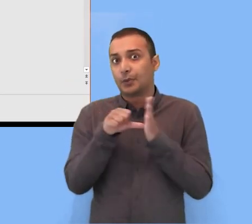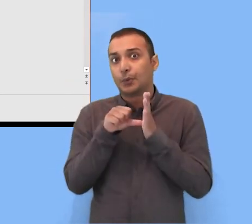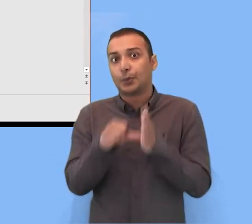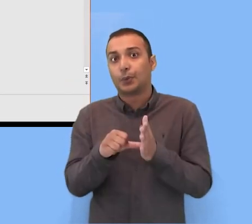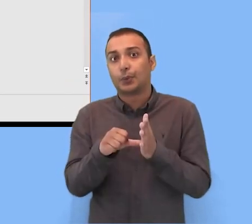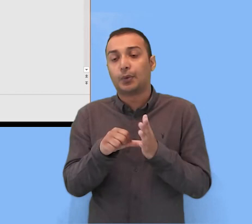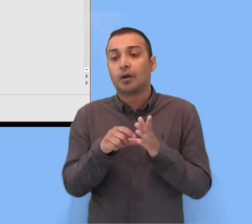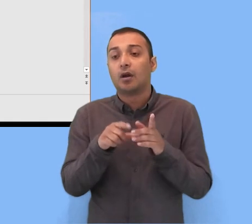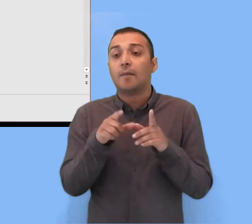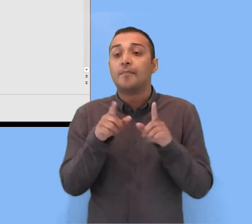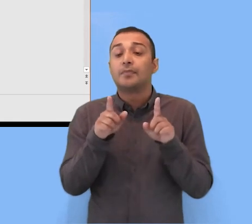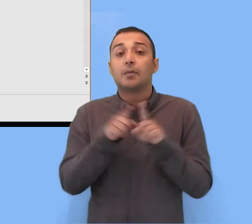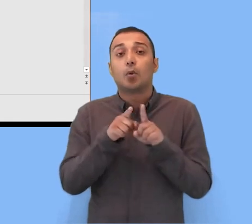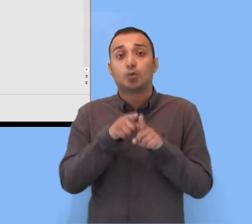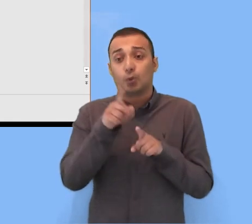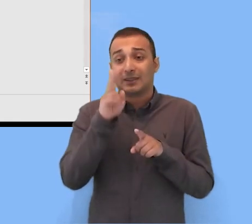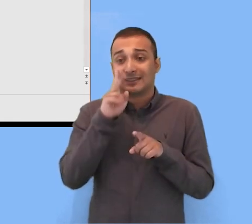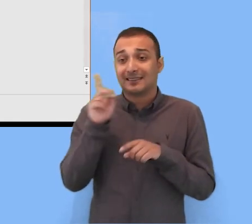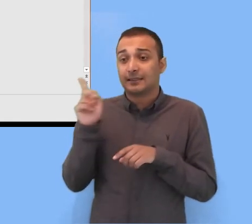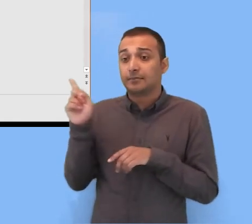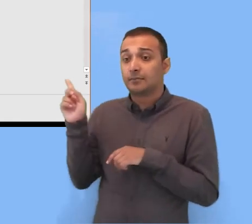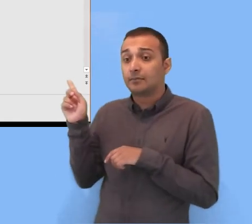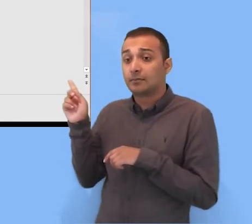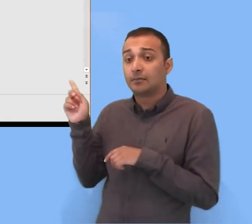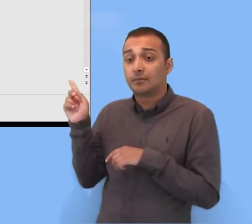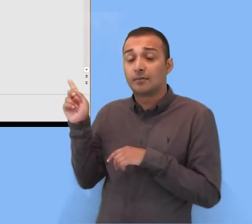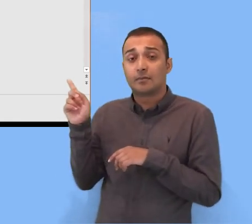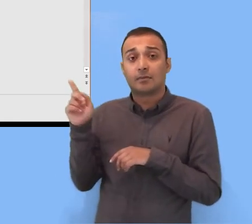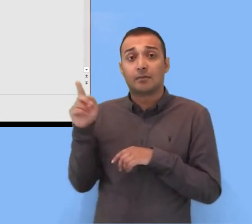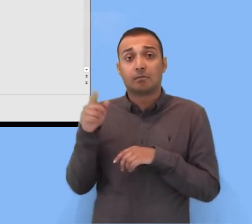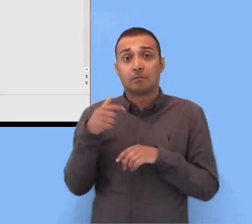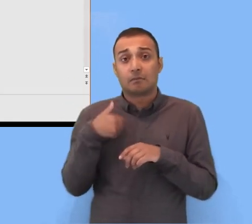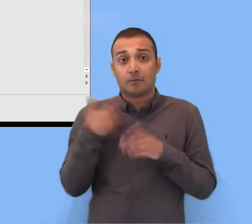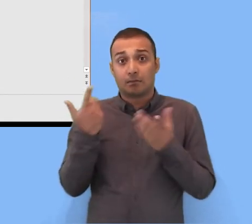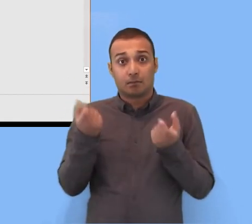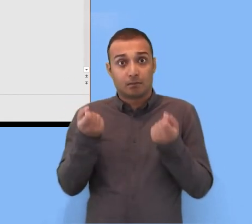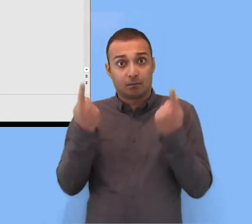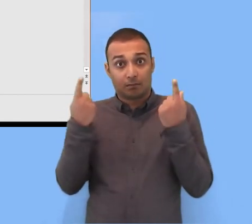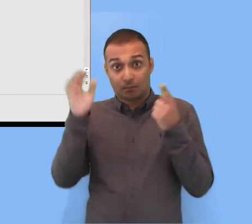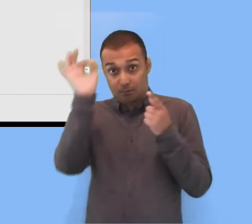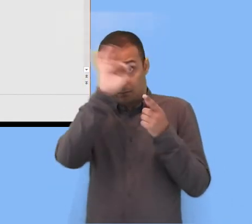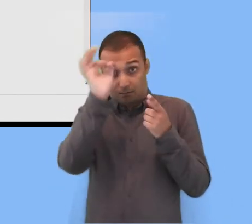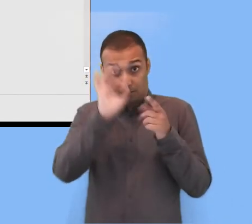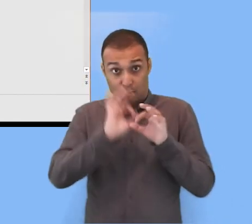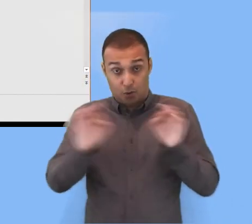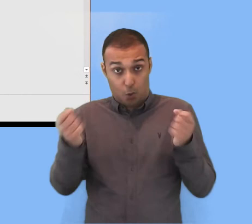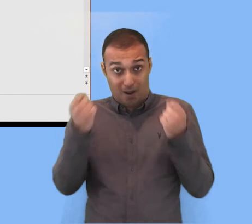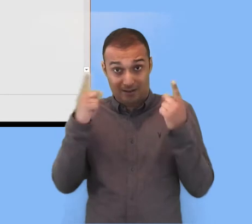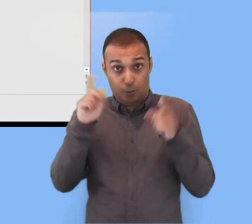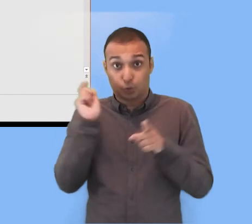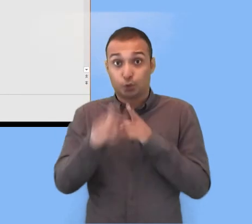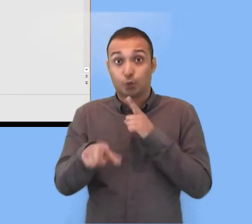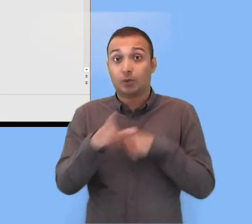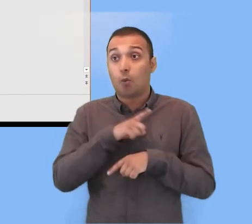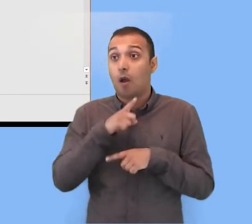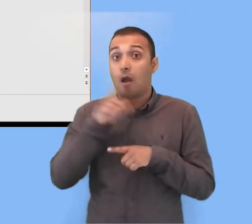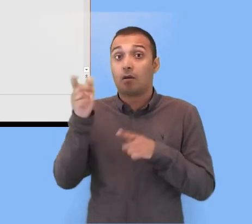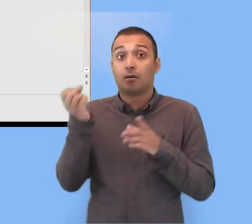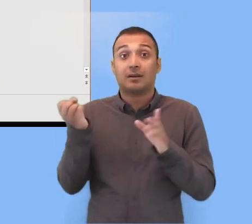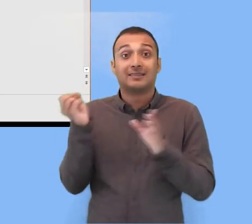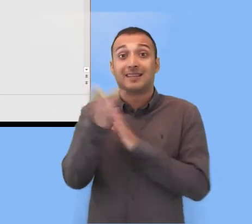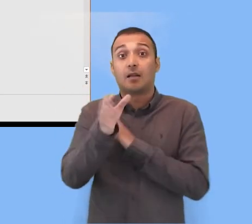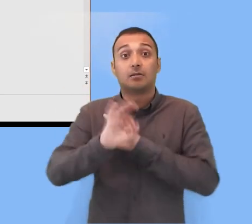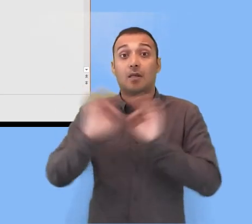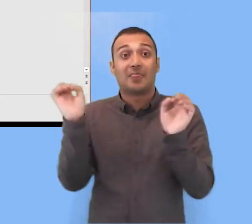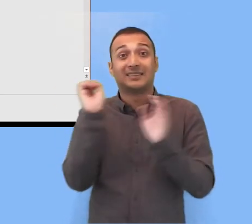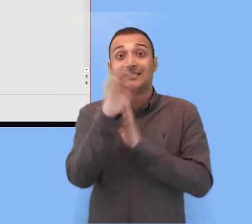see, she says here, I had no idea of what she was doing as there was nothing sent home to tell us that